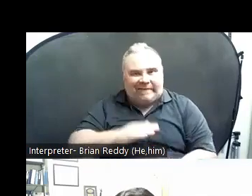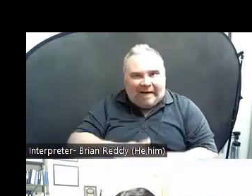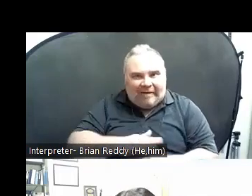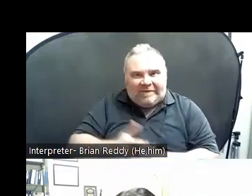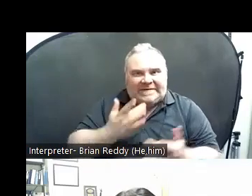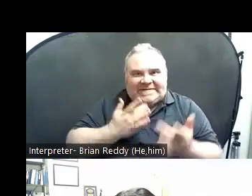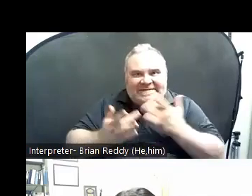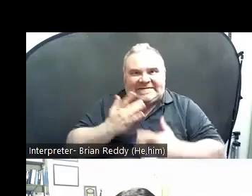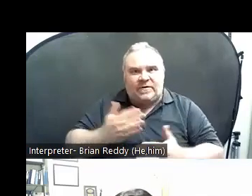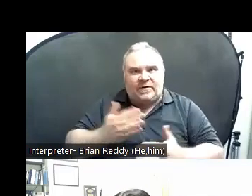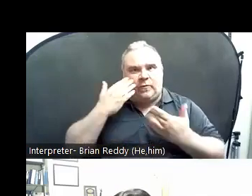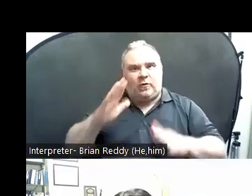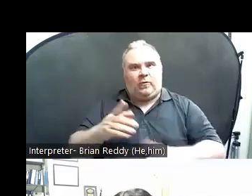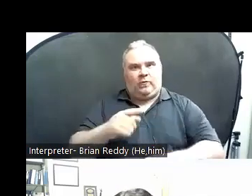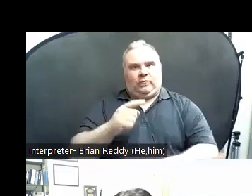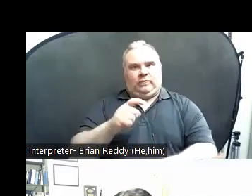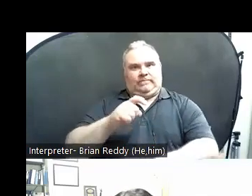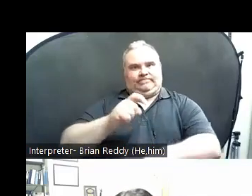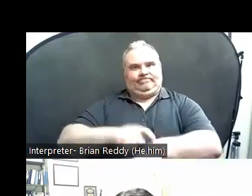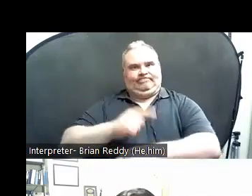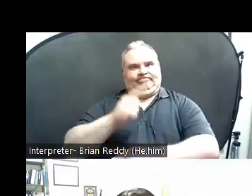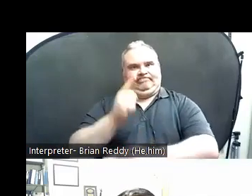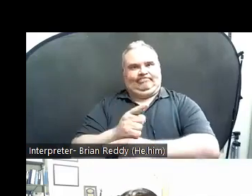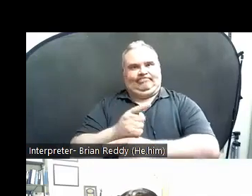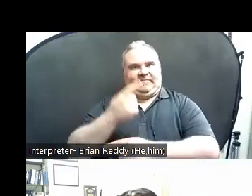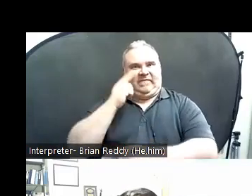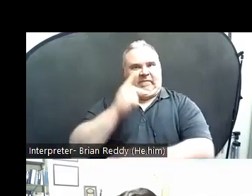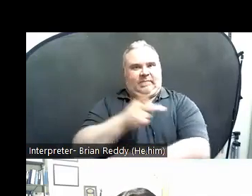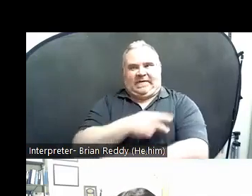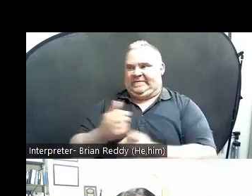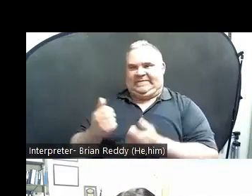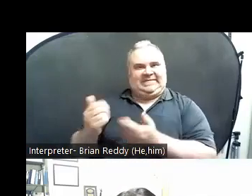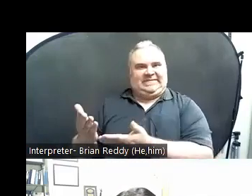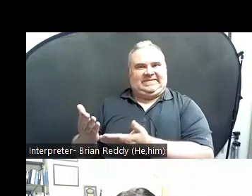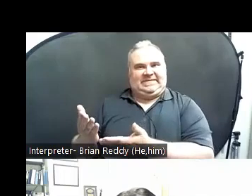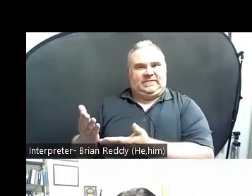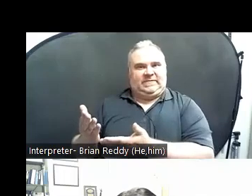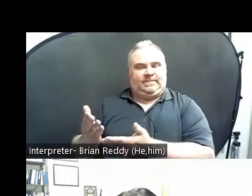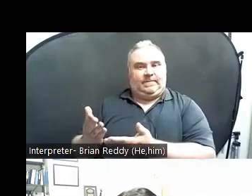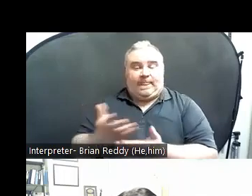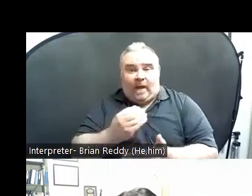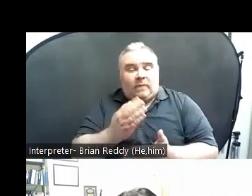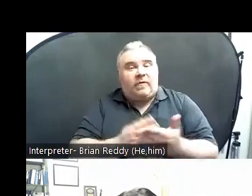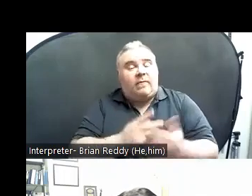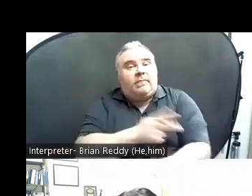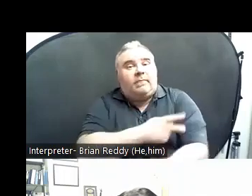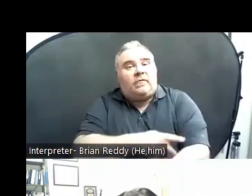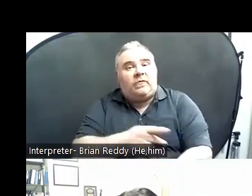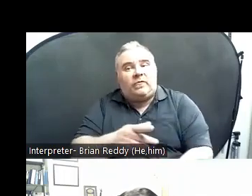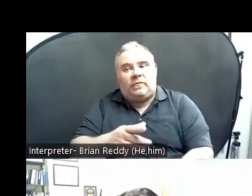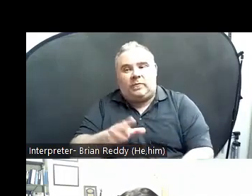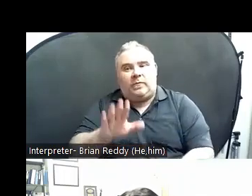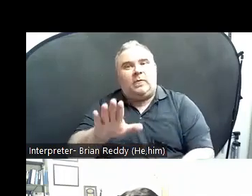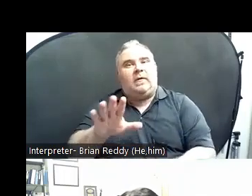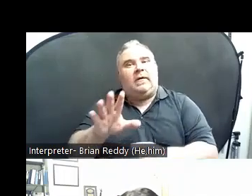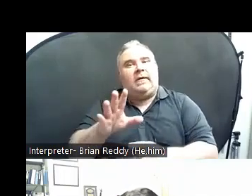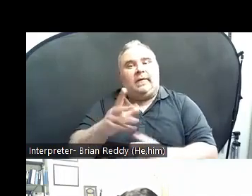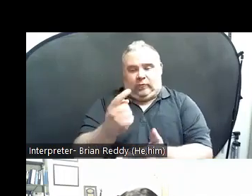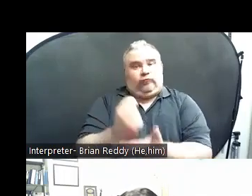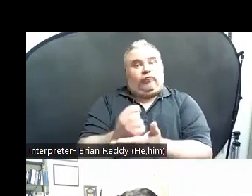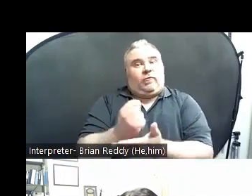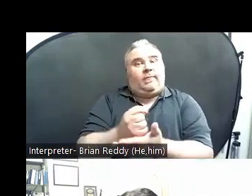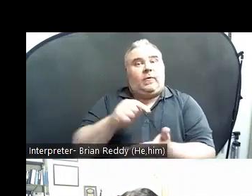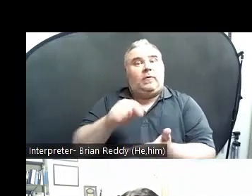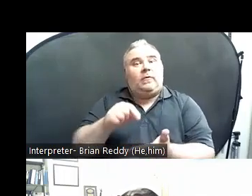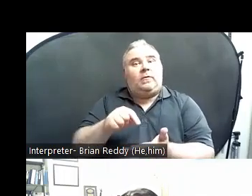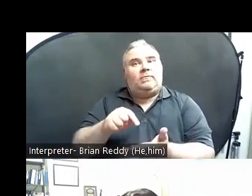right kind of plan is for the patient sitting in front of us. And then for patients who may receive a treatment that may